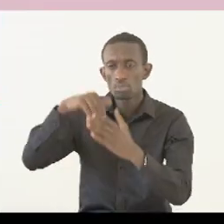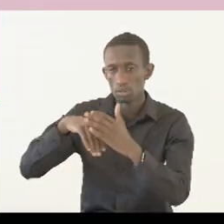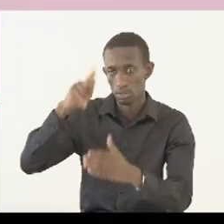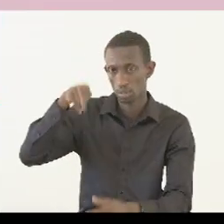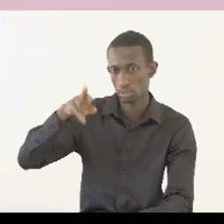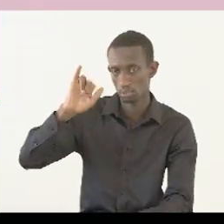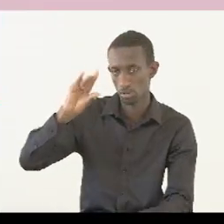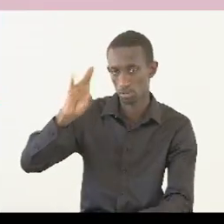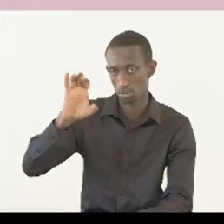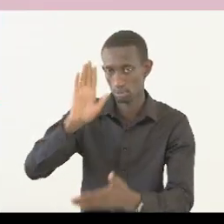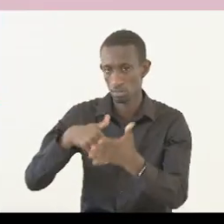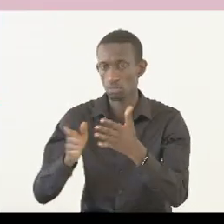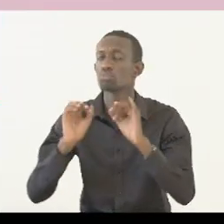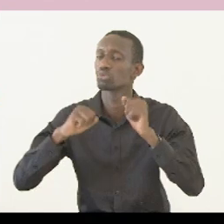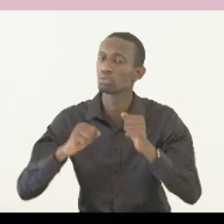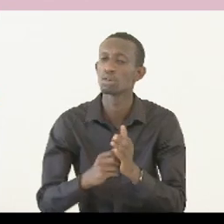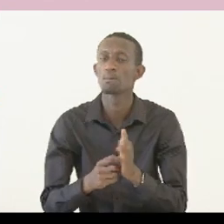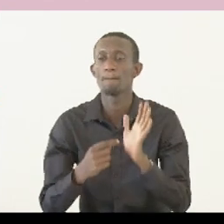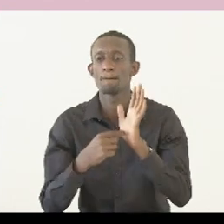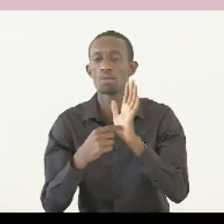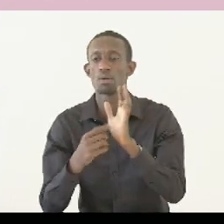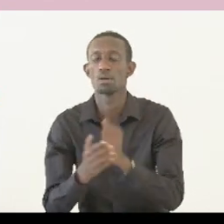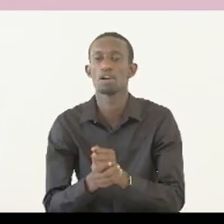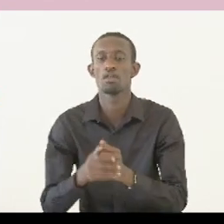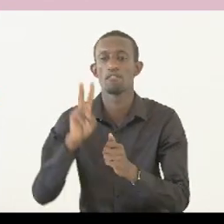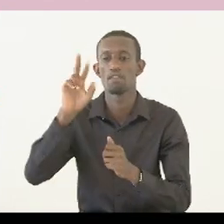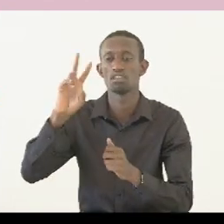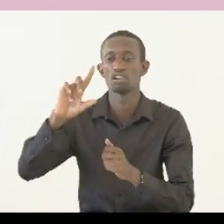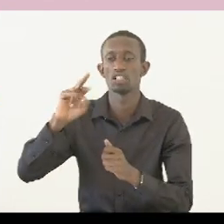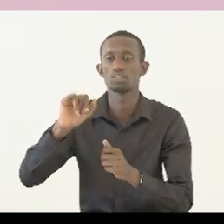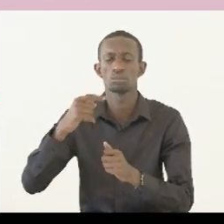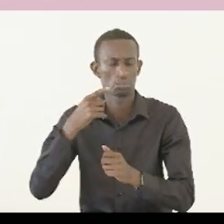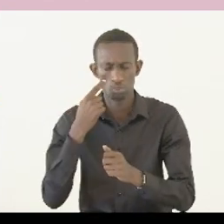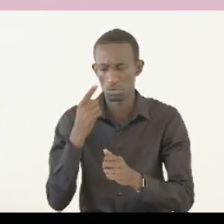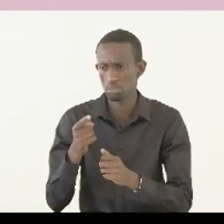can determine the valences simply by looking at the group number.